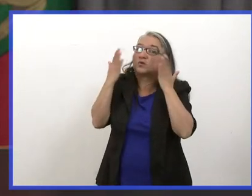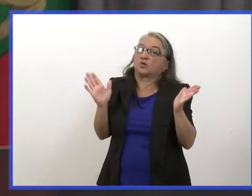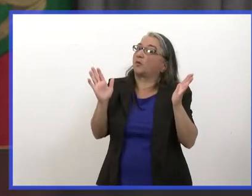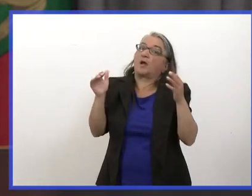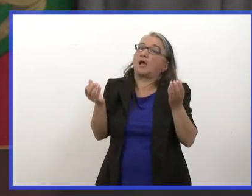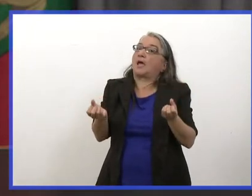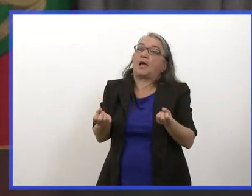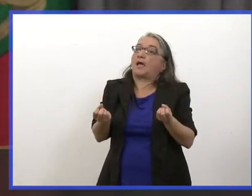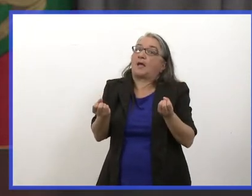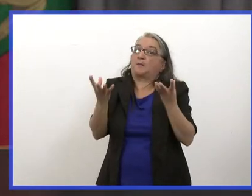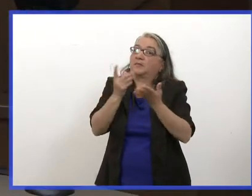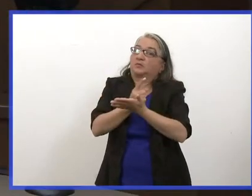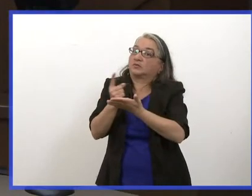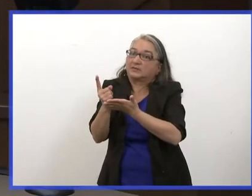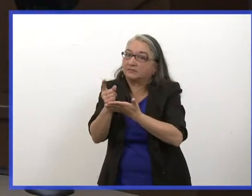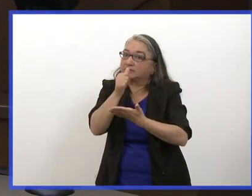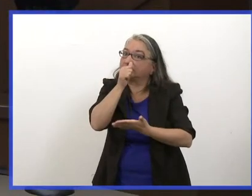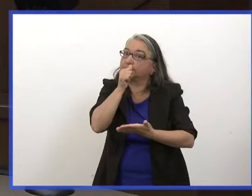part.